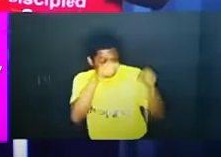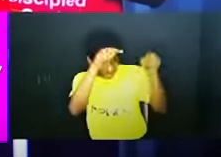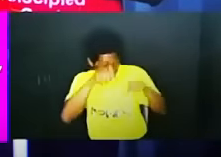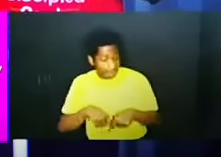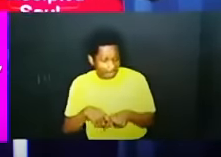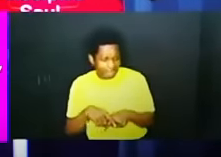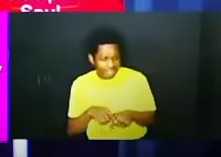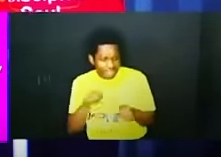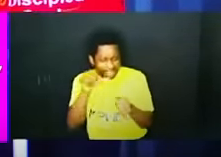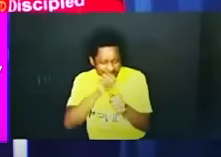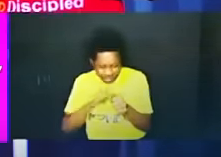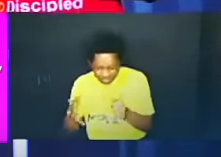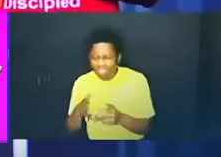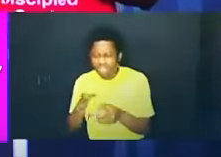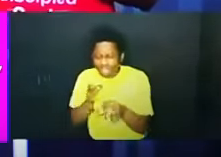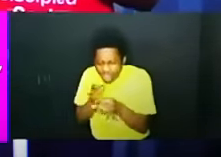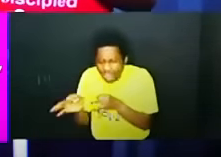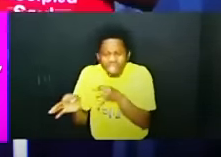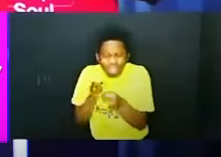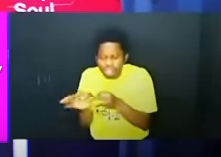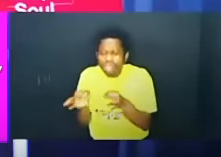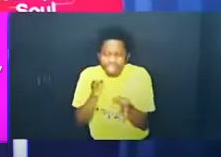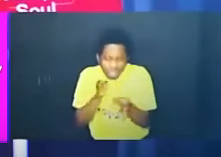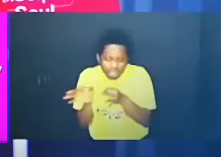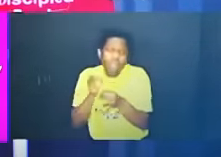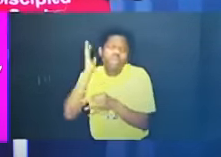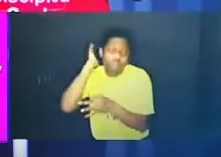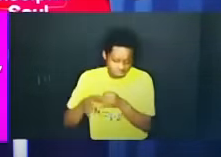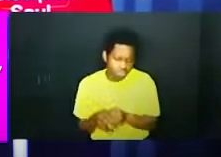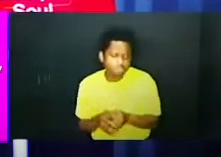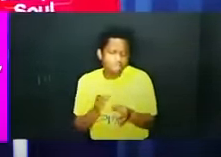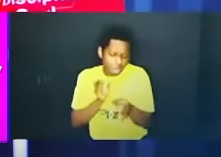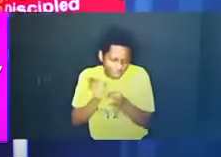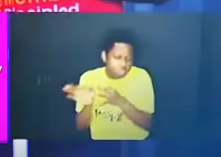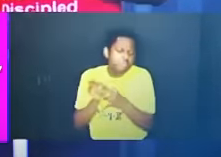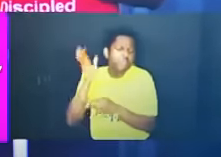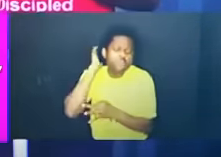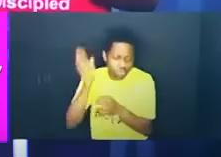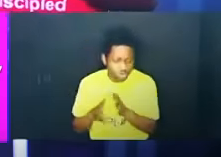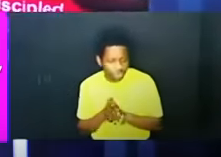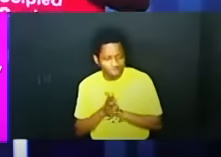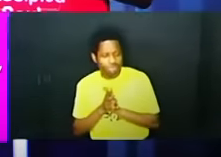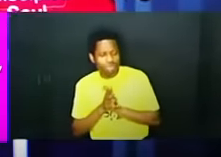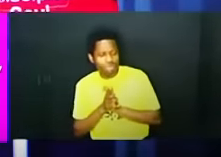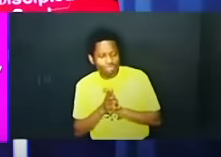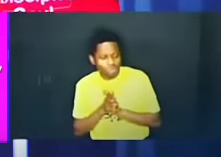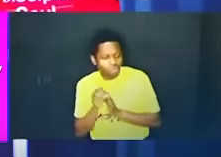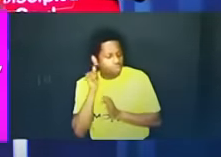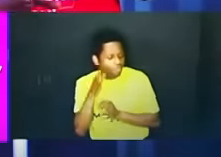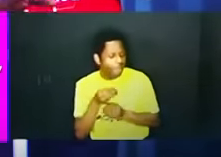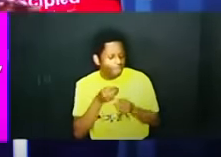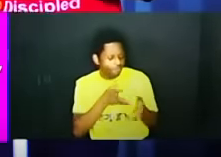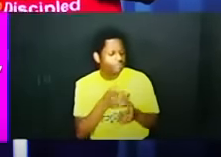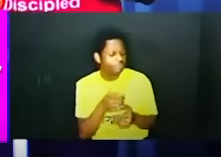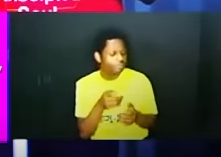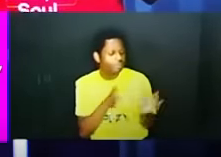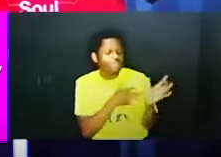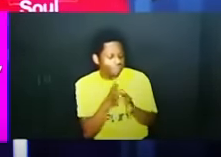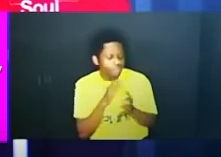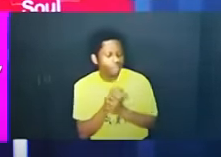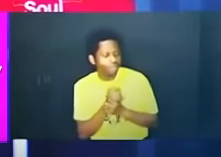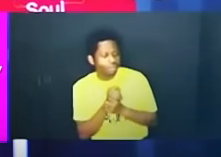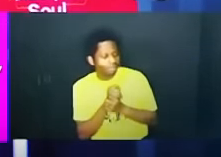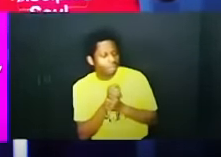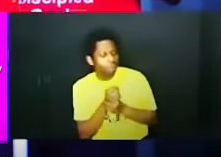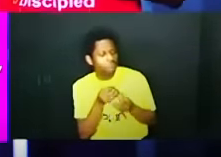everything to us. Obano said, Minim, say Messiah, our friend Christo, no, or ba, Nasa, or ba, or no, and obeying,